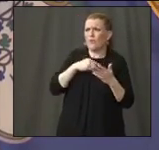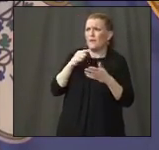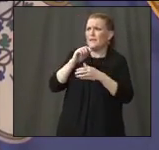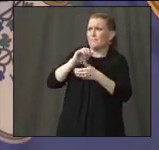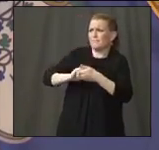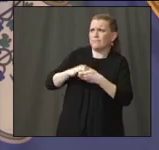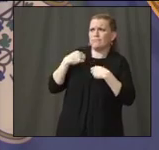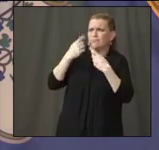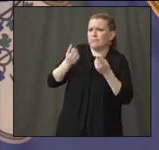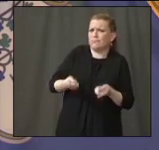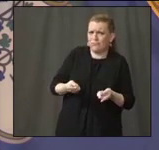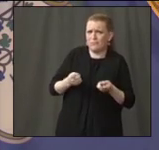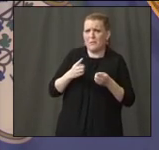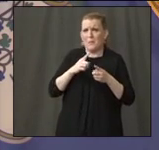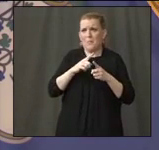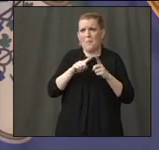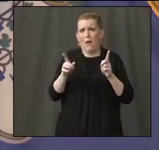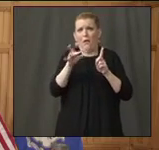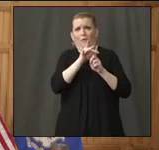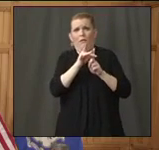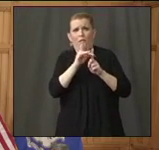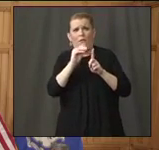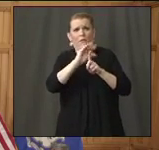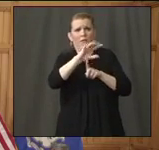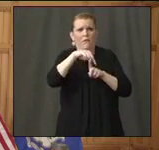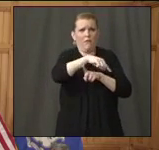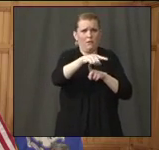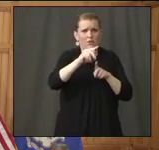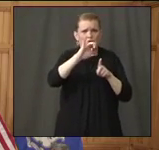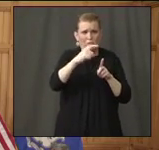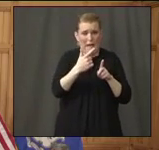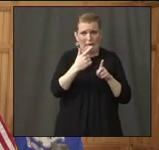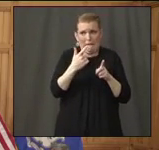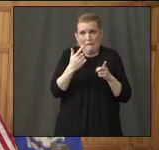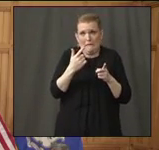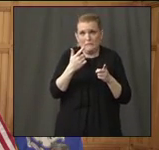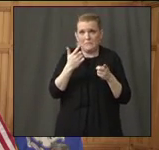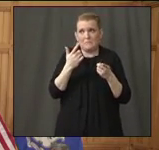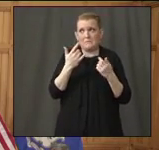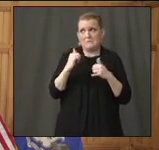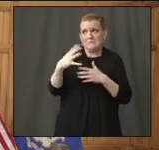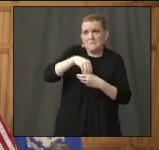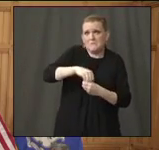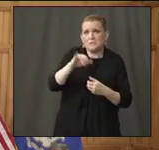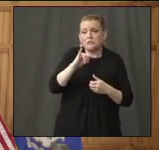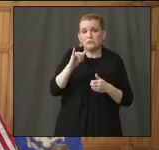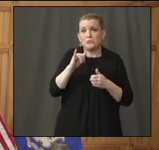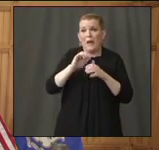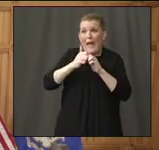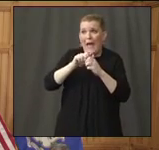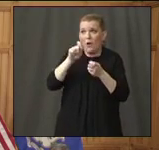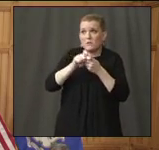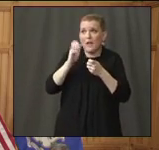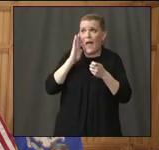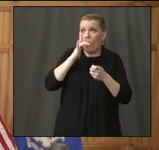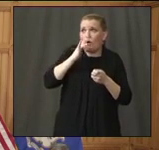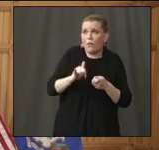that. All right, Governor, but I just want to be clear. When it comes to Mayor Bloomberg's